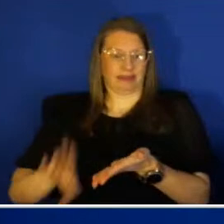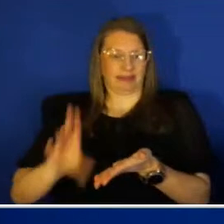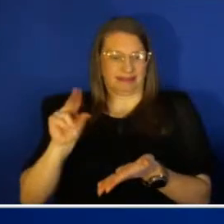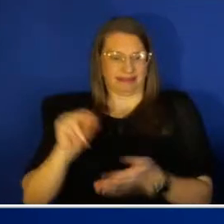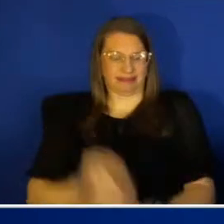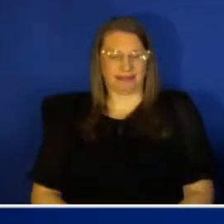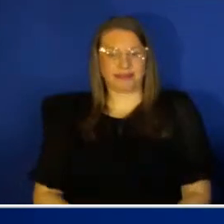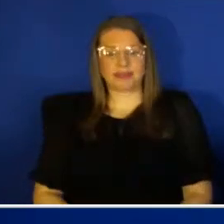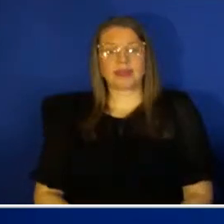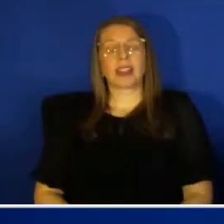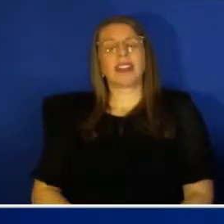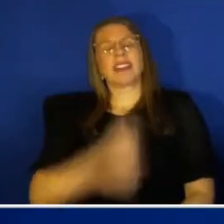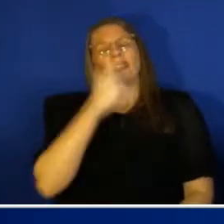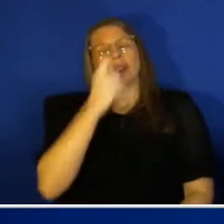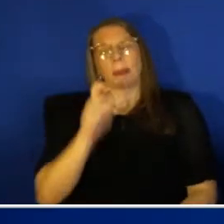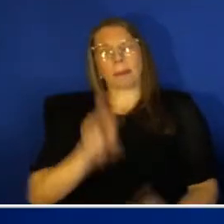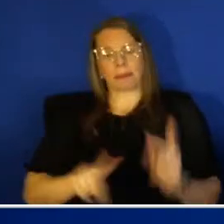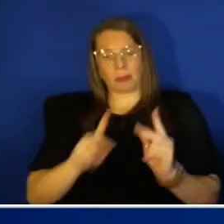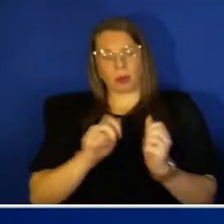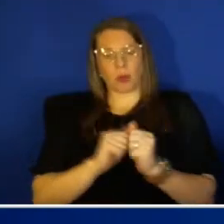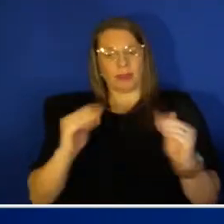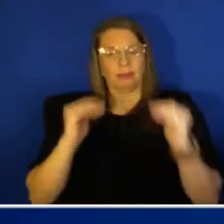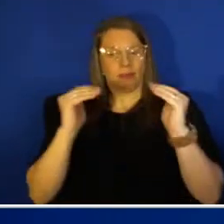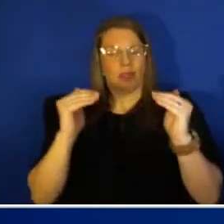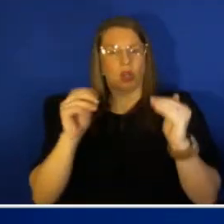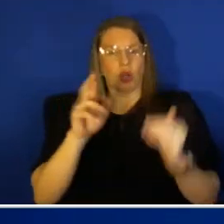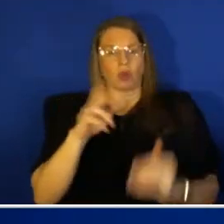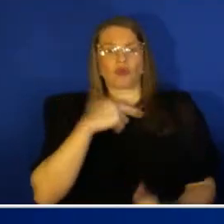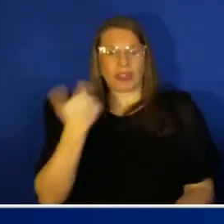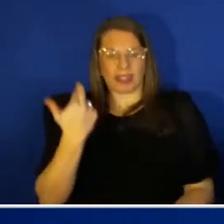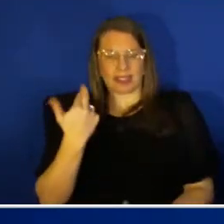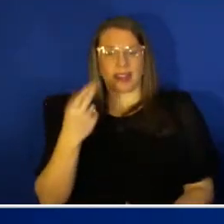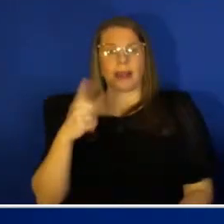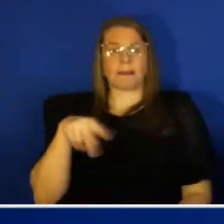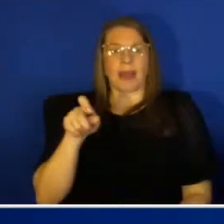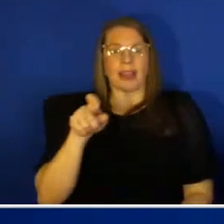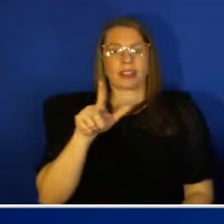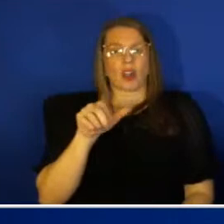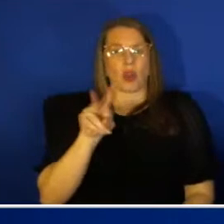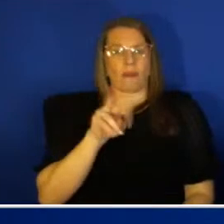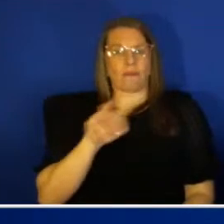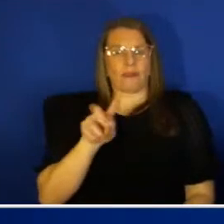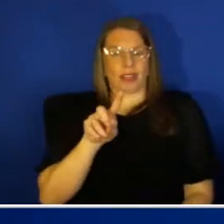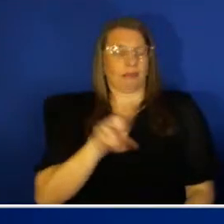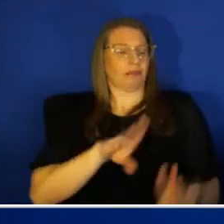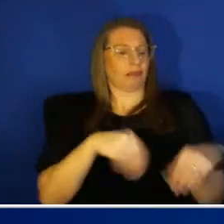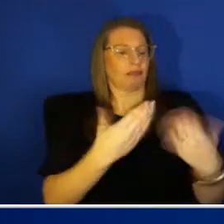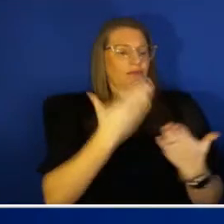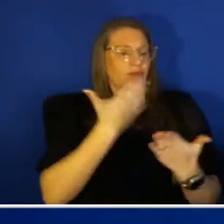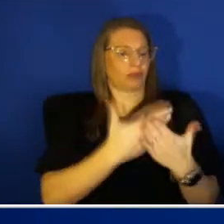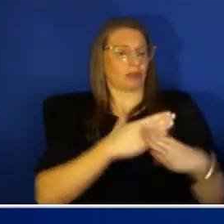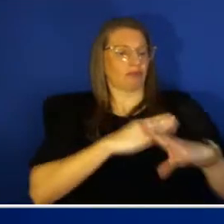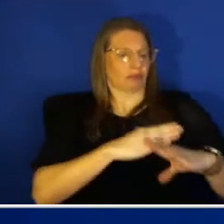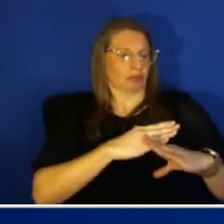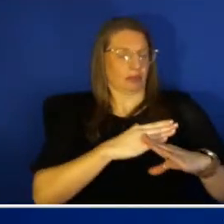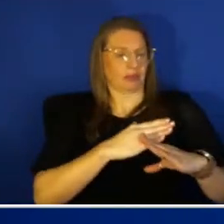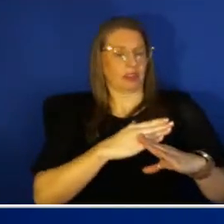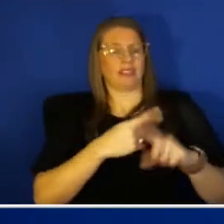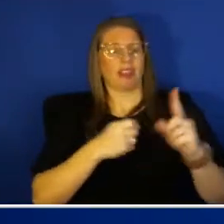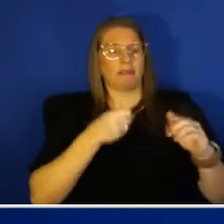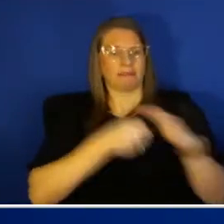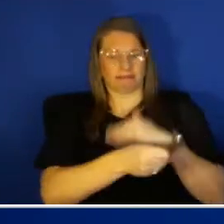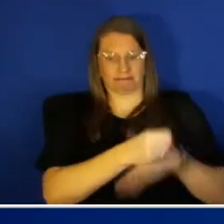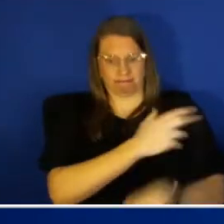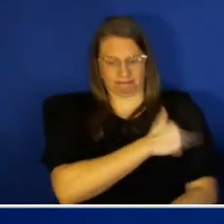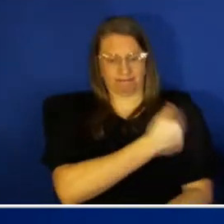those people that are at highest risk, Paxlovid continues to offer very good protection against hospitalization and death.